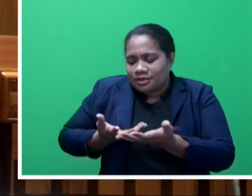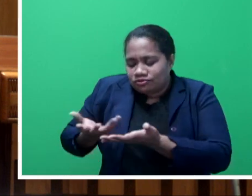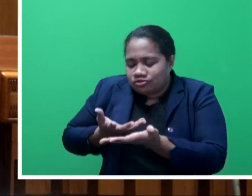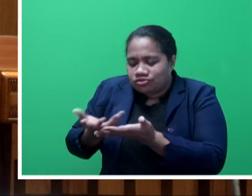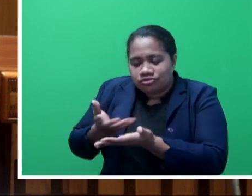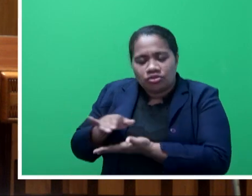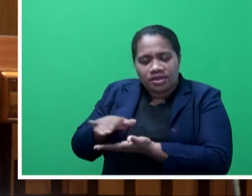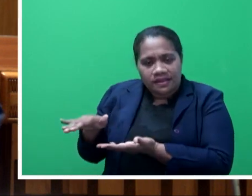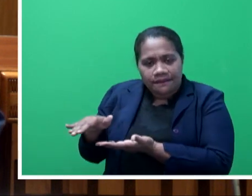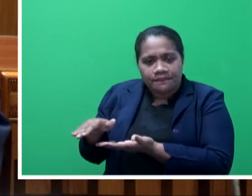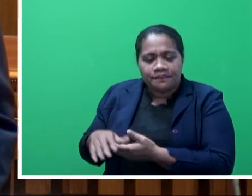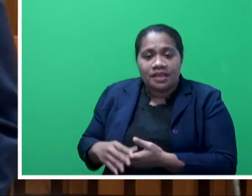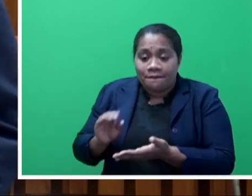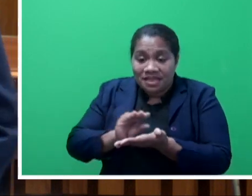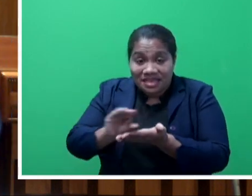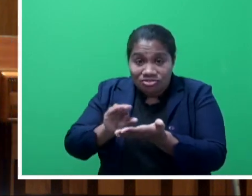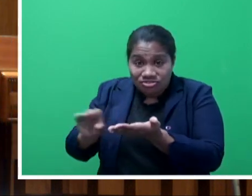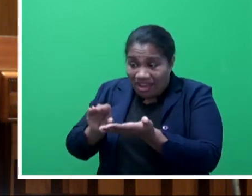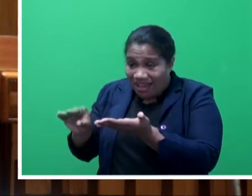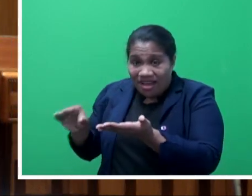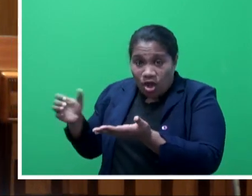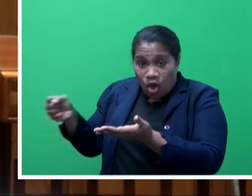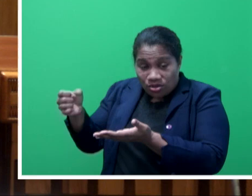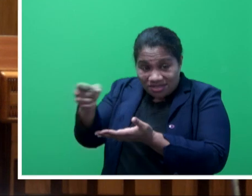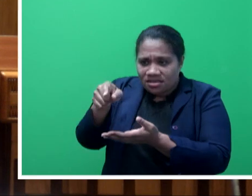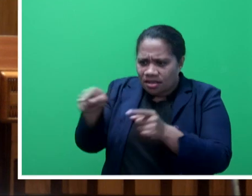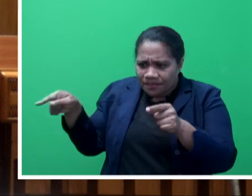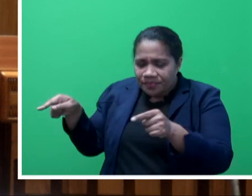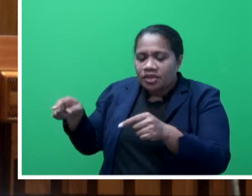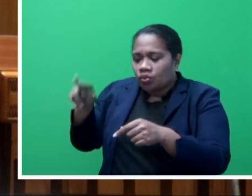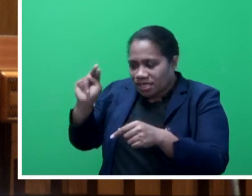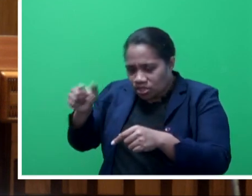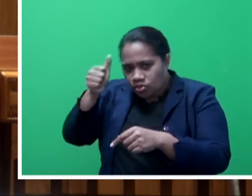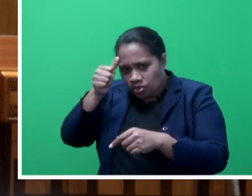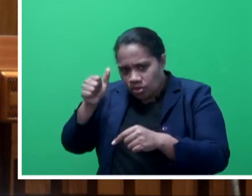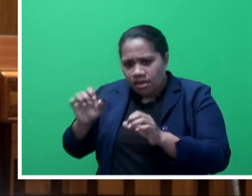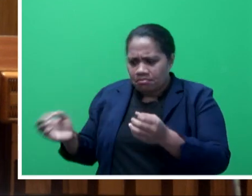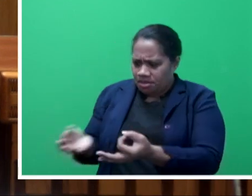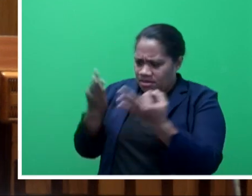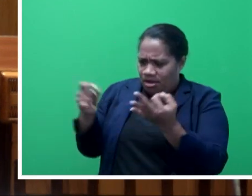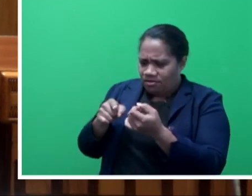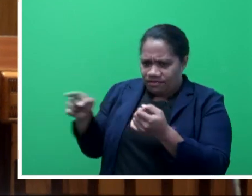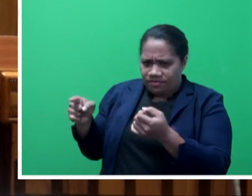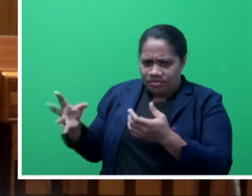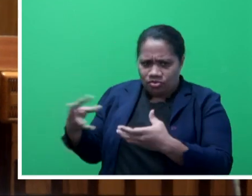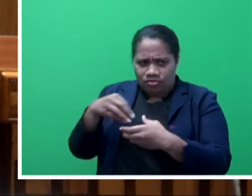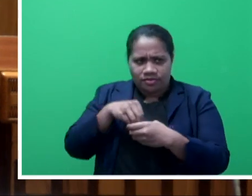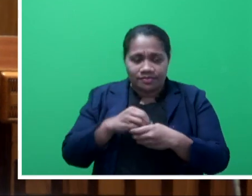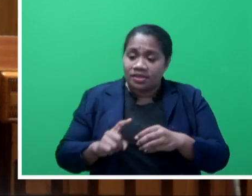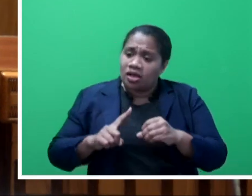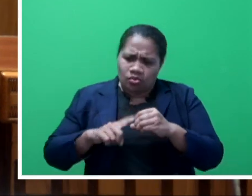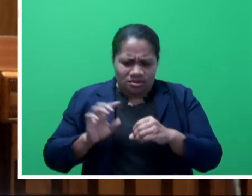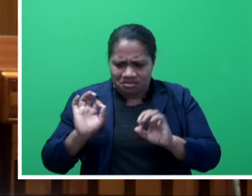the shareholders need to know. None of the other shareholders have come to the party. Qantas has not come to the